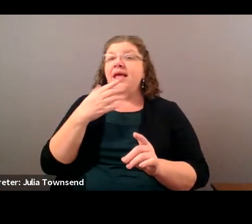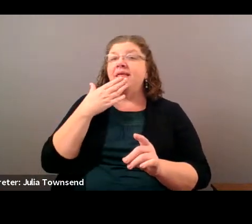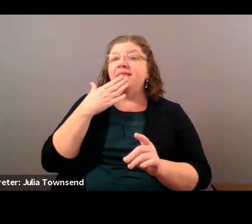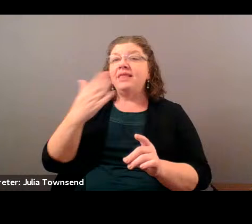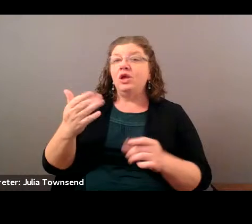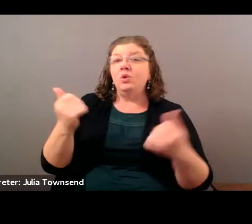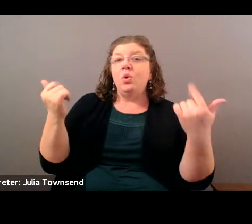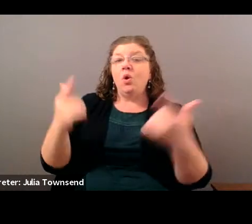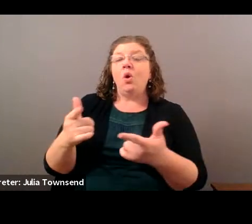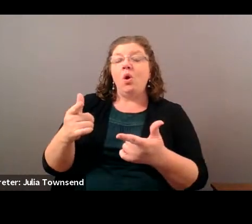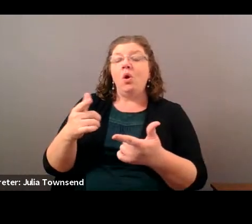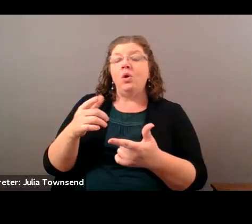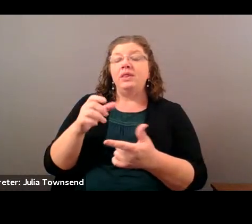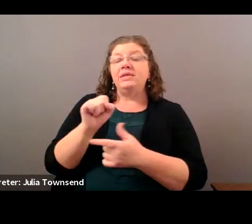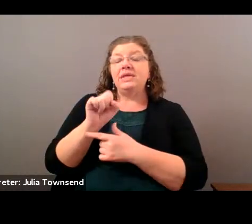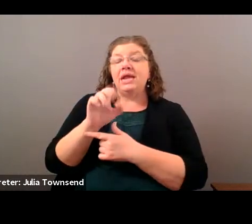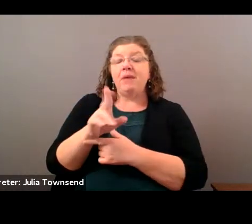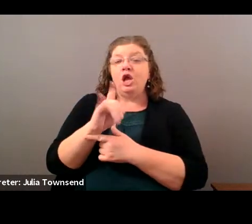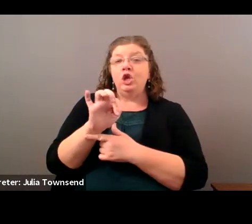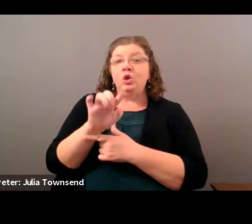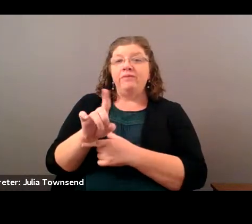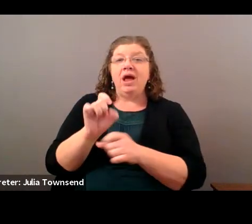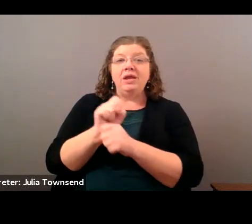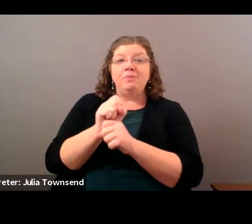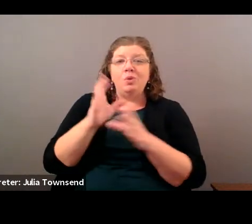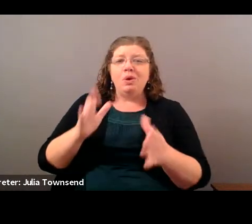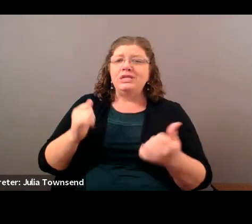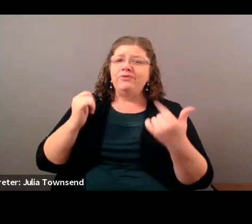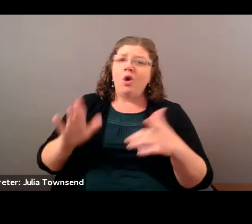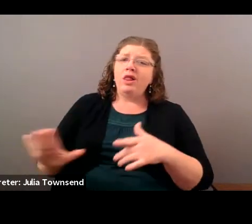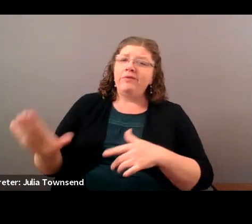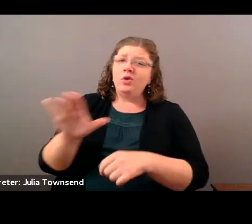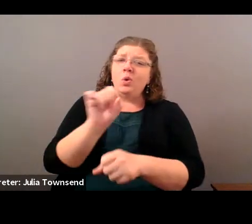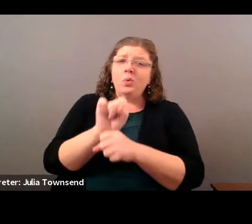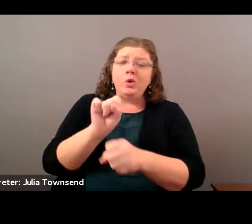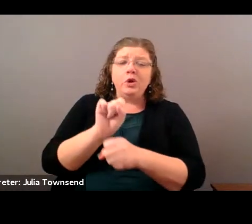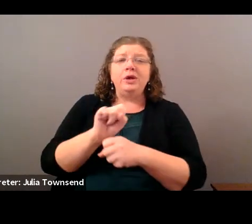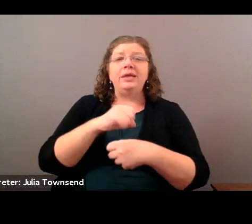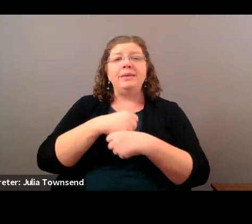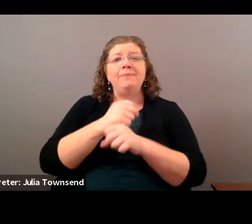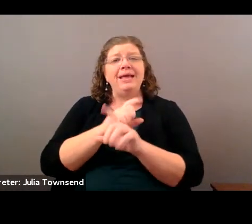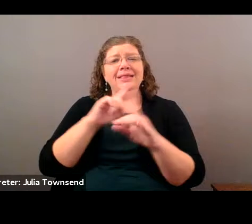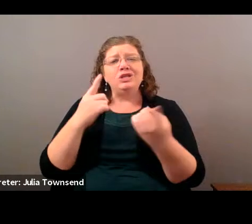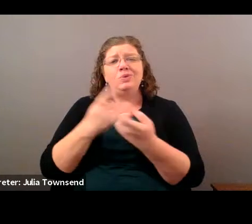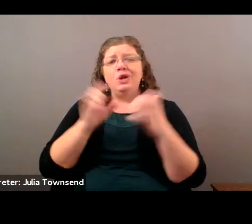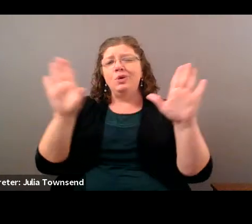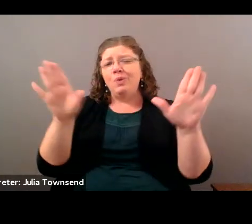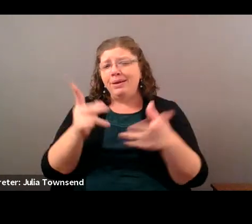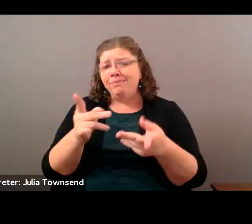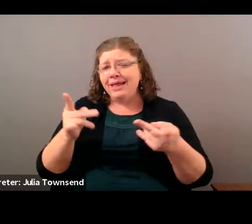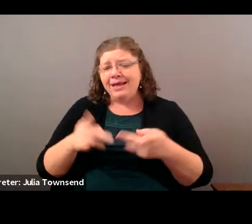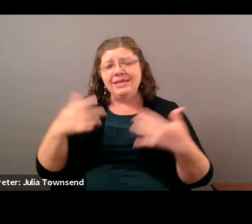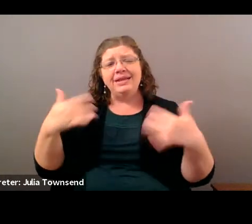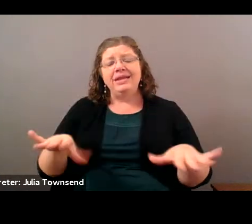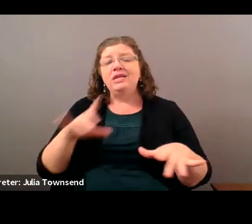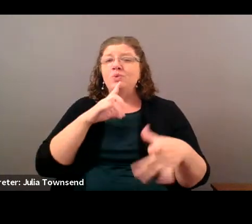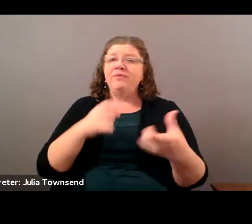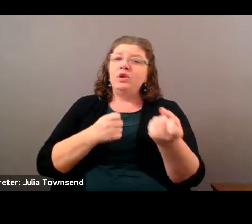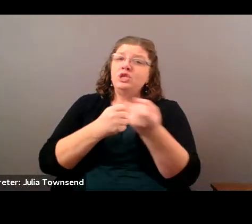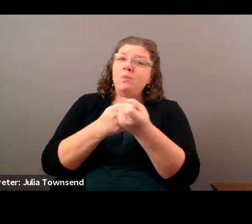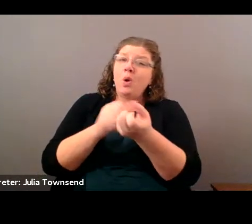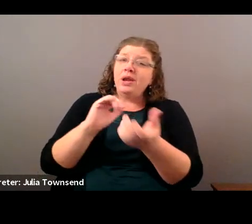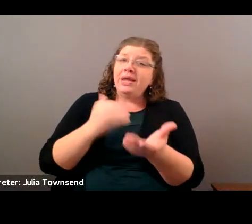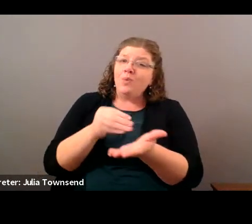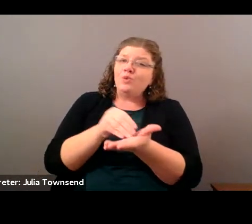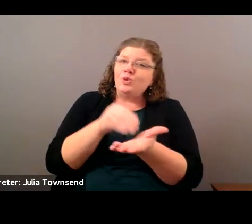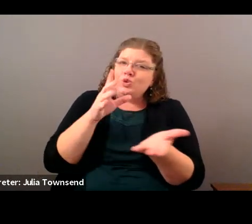of us, the SBUnified employees, for all your work, for making the district the great place that it is, and for supporting the students, all